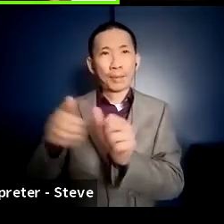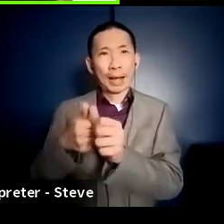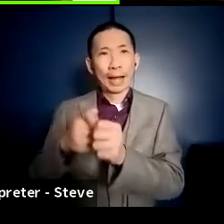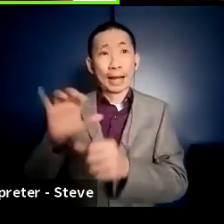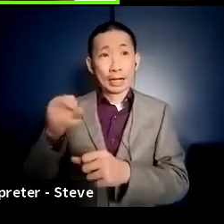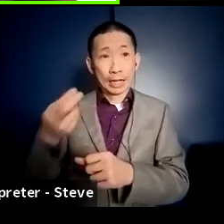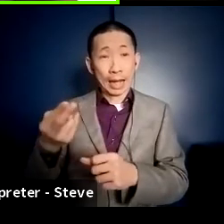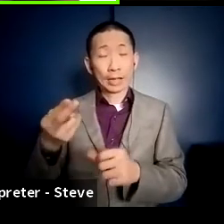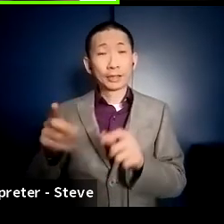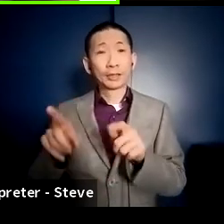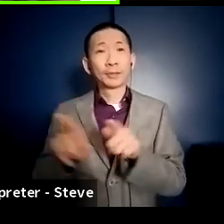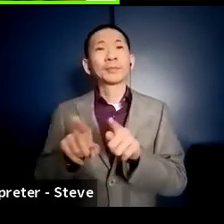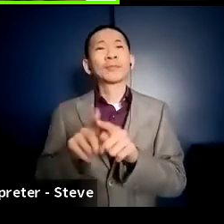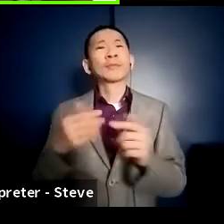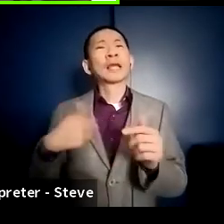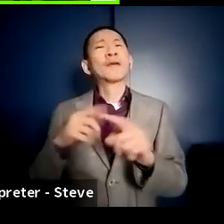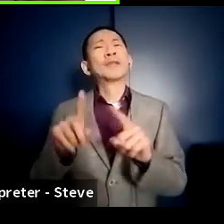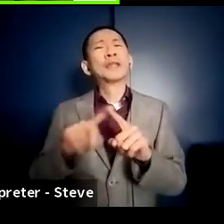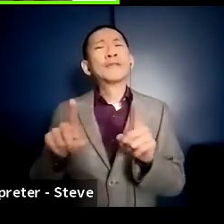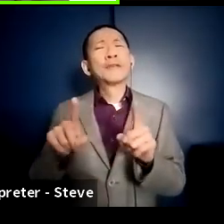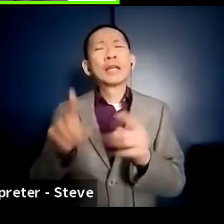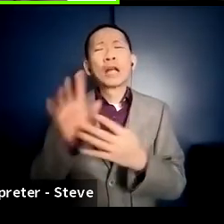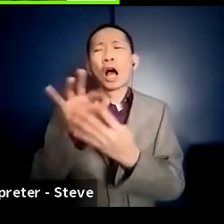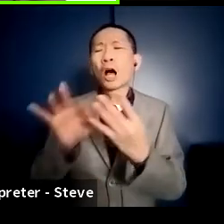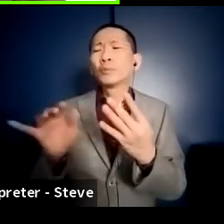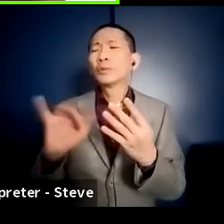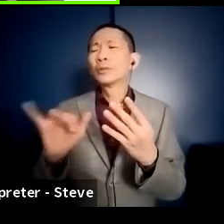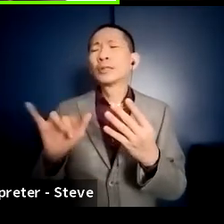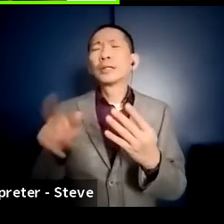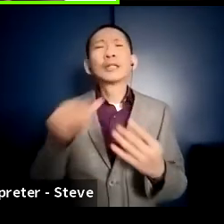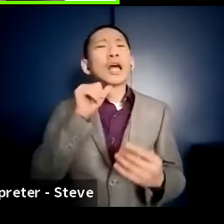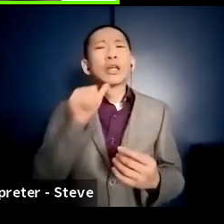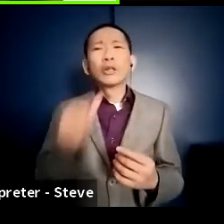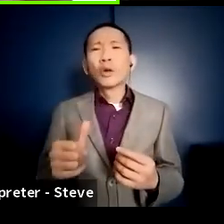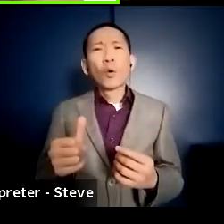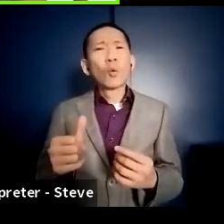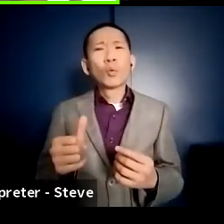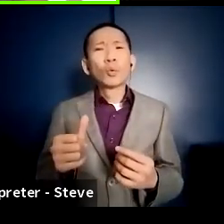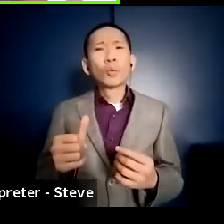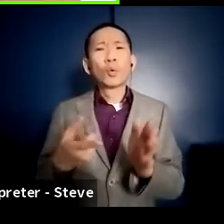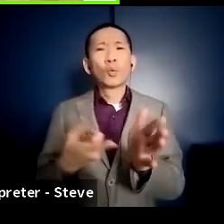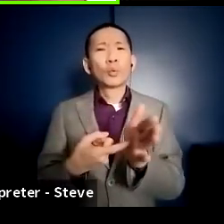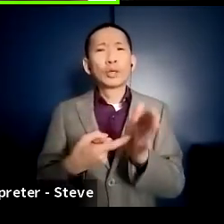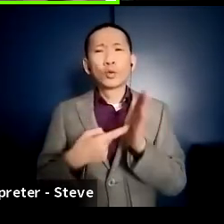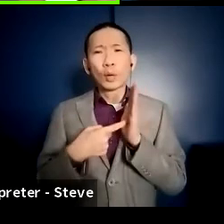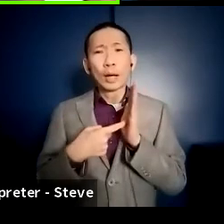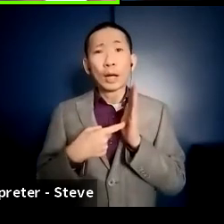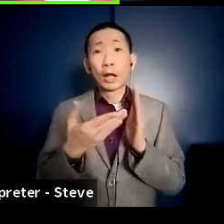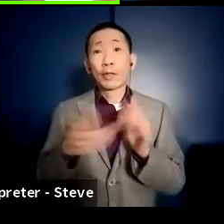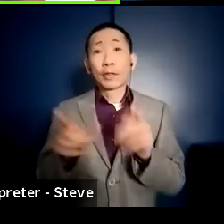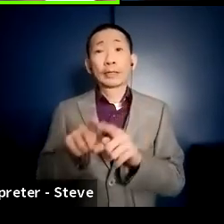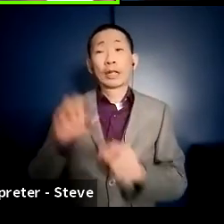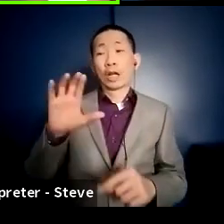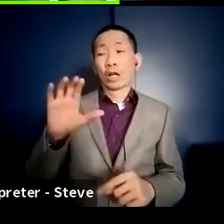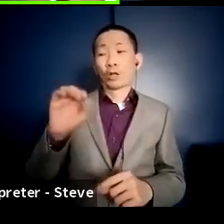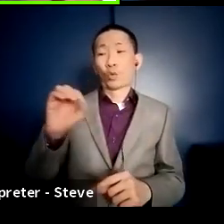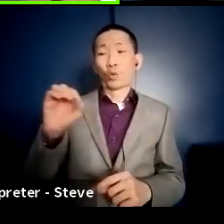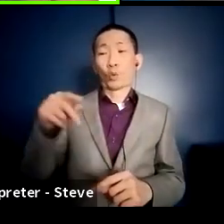options that, you know, sort of don't necessarily require things like co-ops,